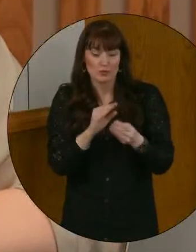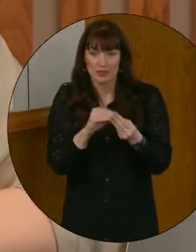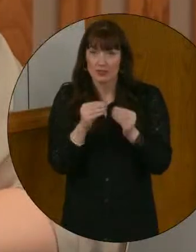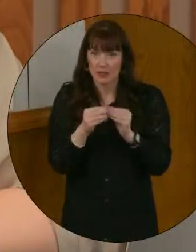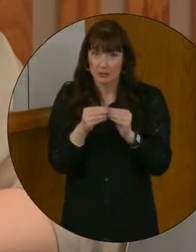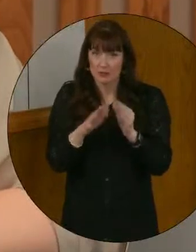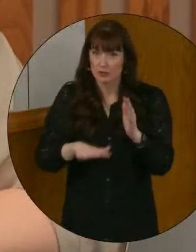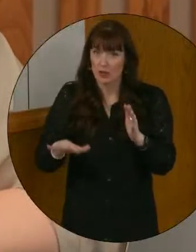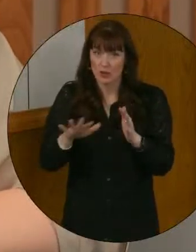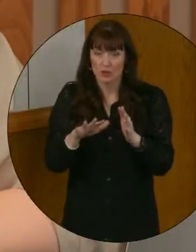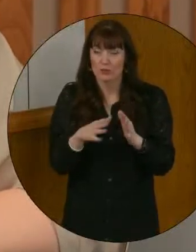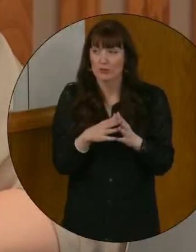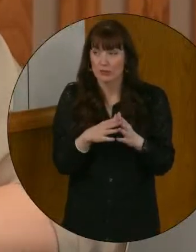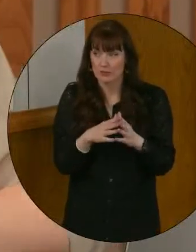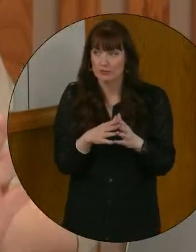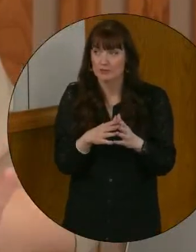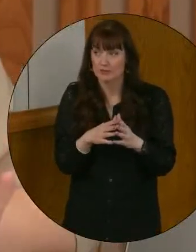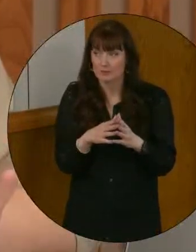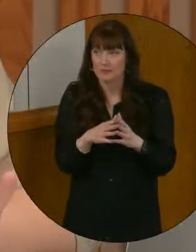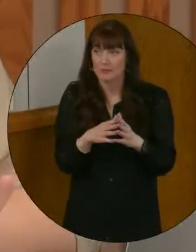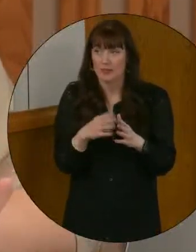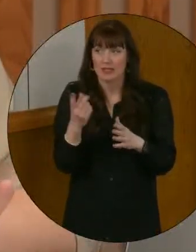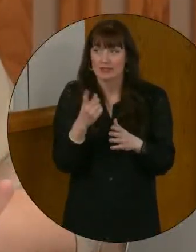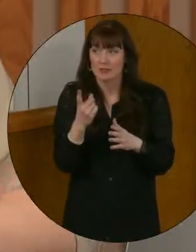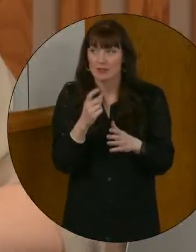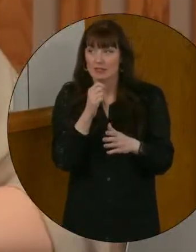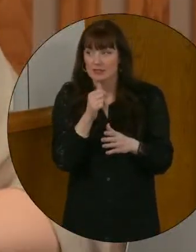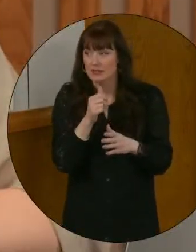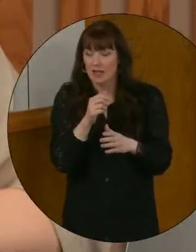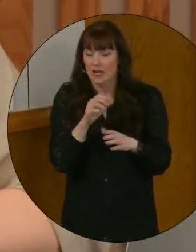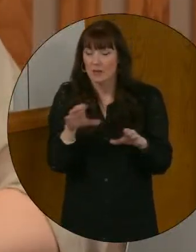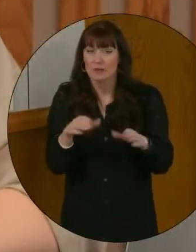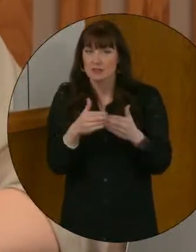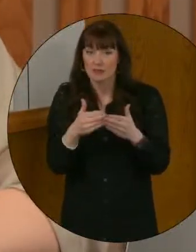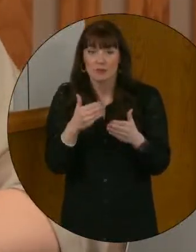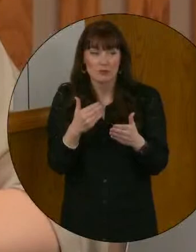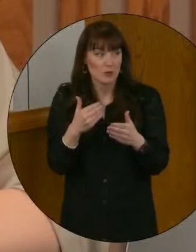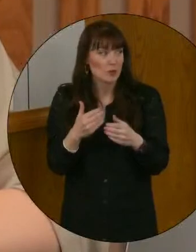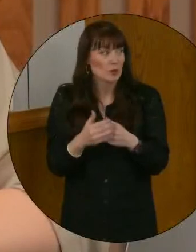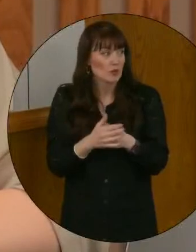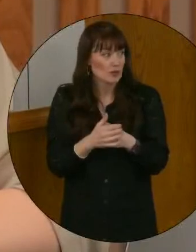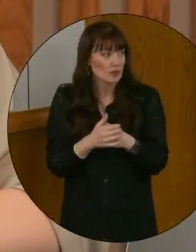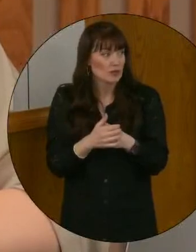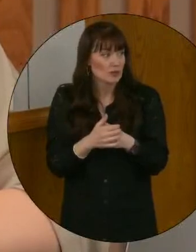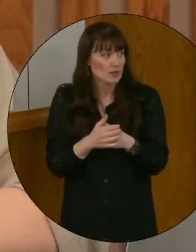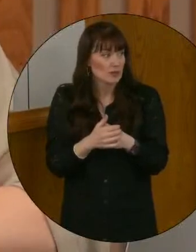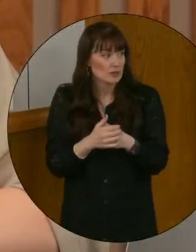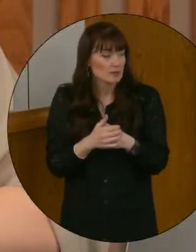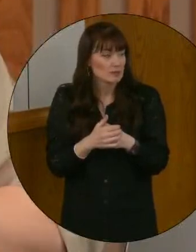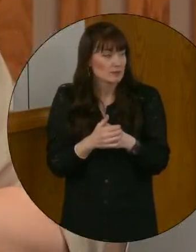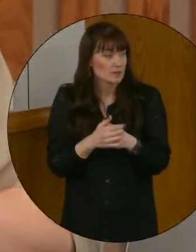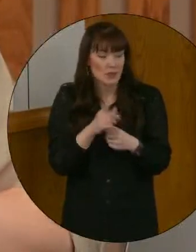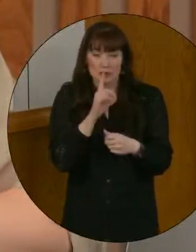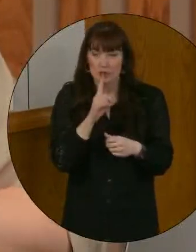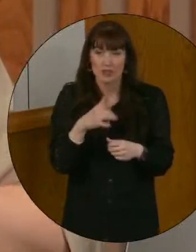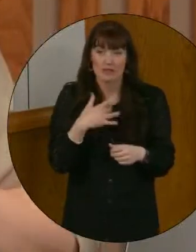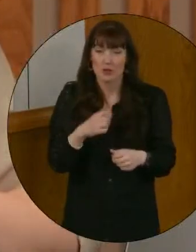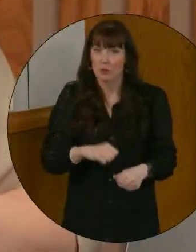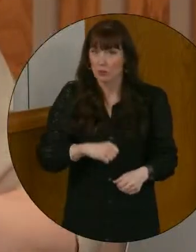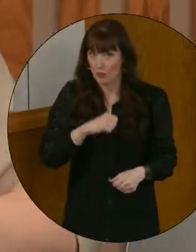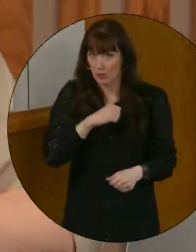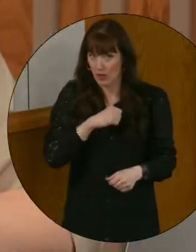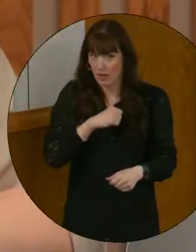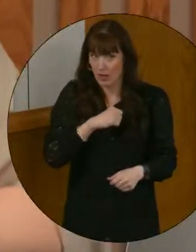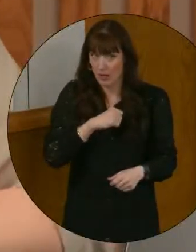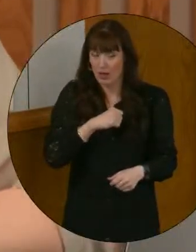board, which is something that hasn't been done in the school district before. So I'm really proud of the work that we're doing to